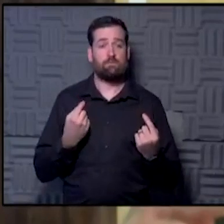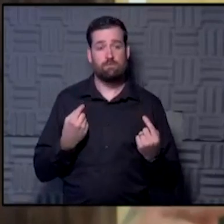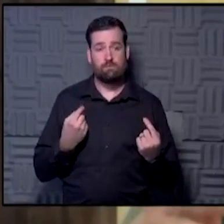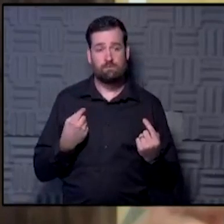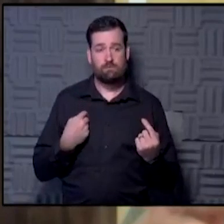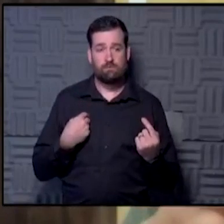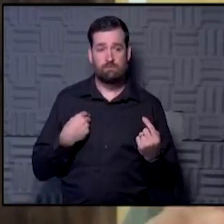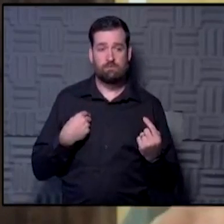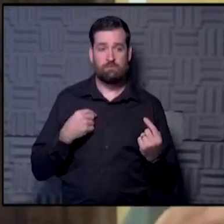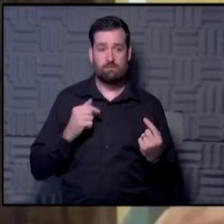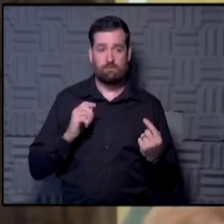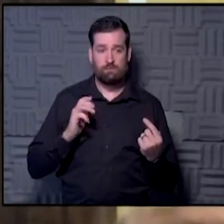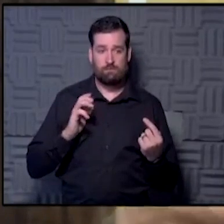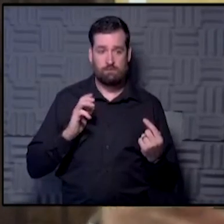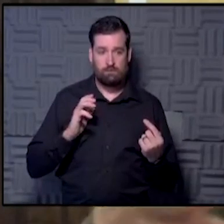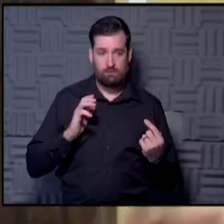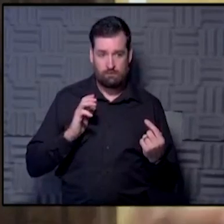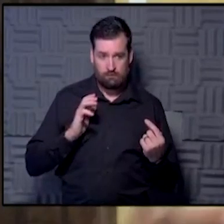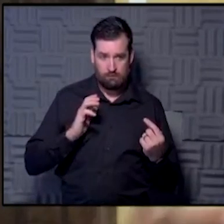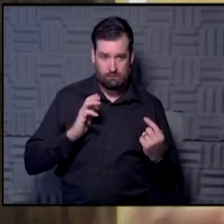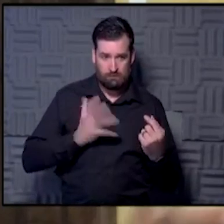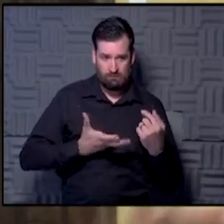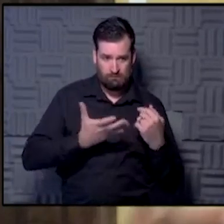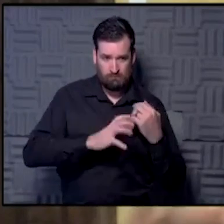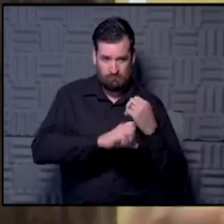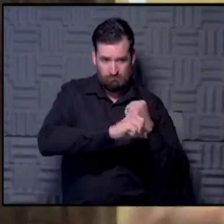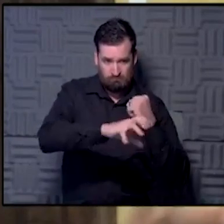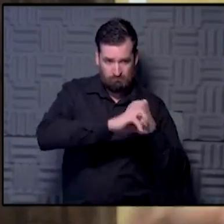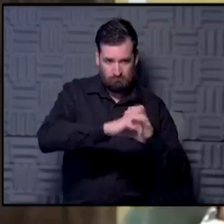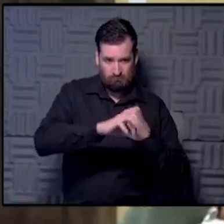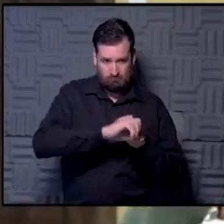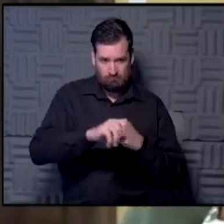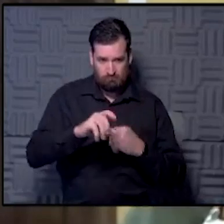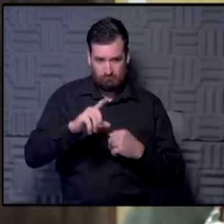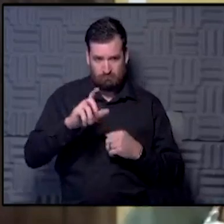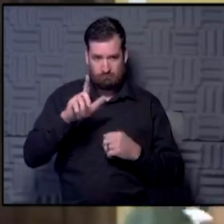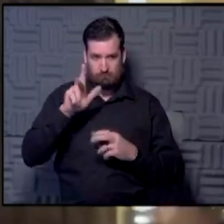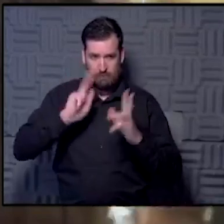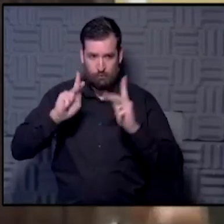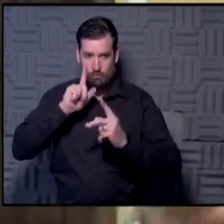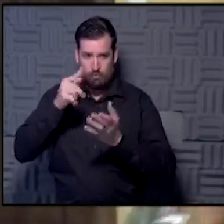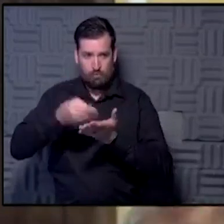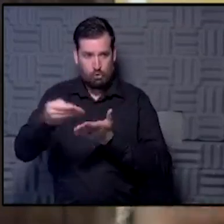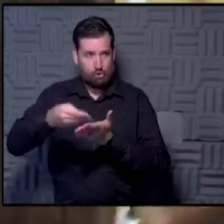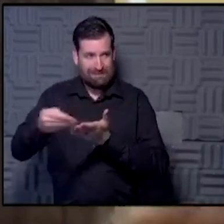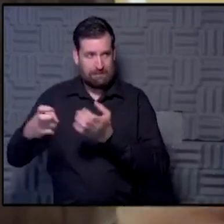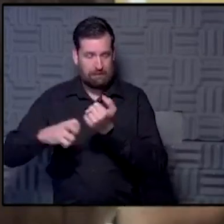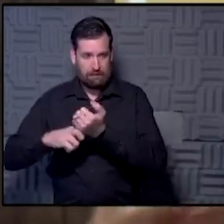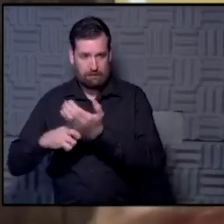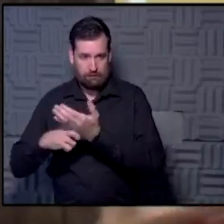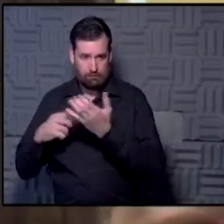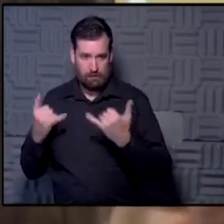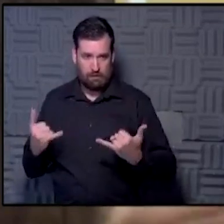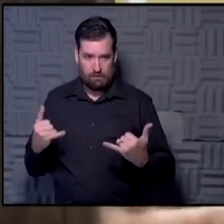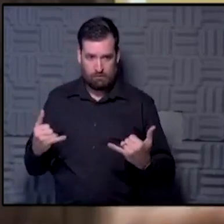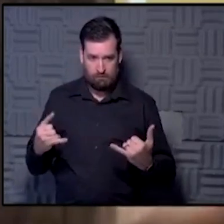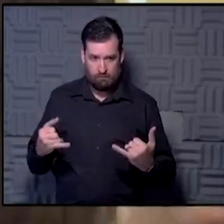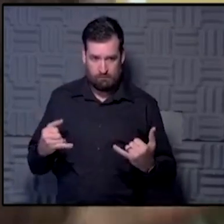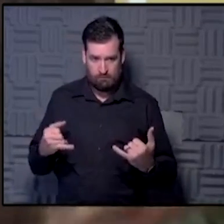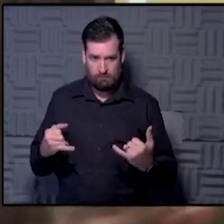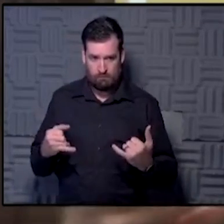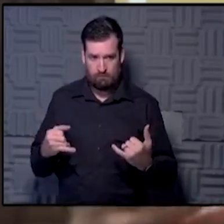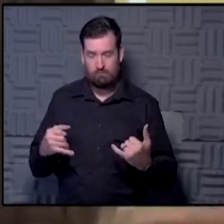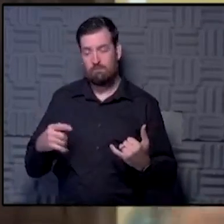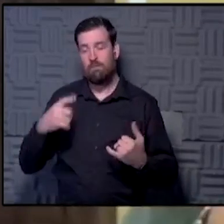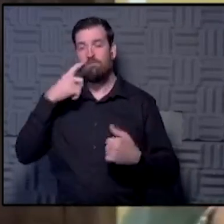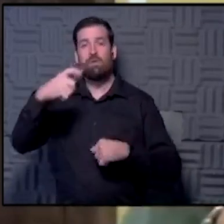marketing our event and as people are purchasing their tickets right now, that's allowing us to be able to do time